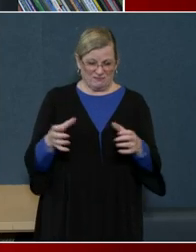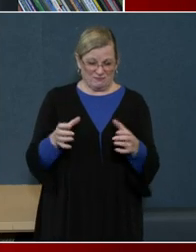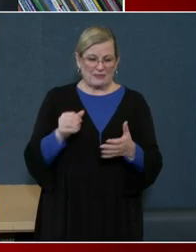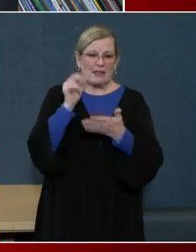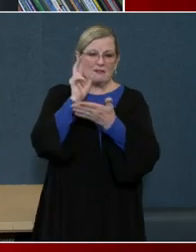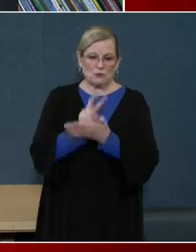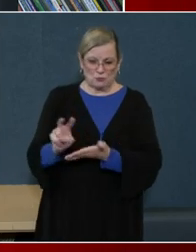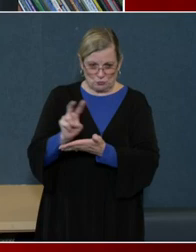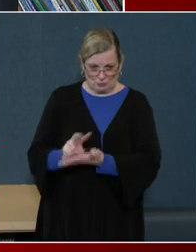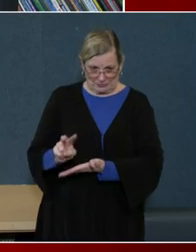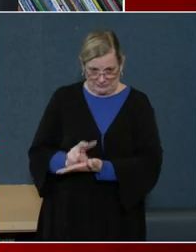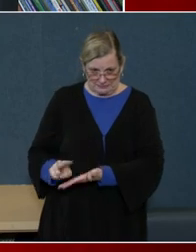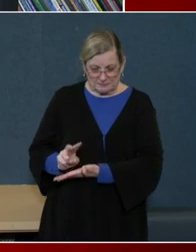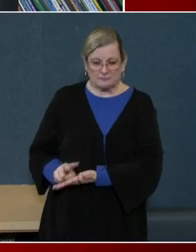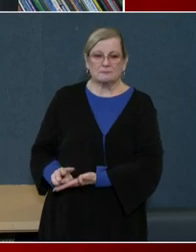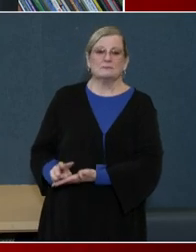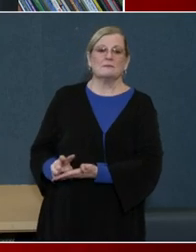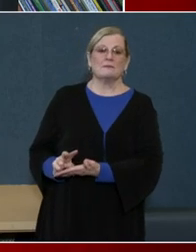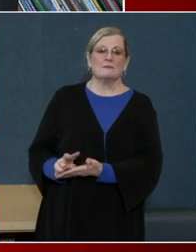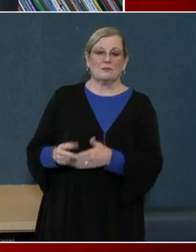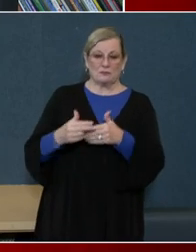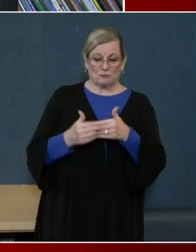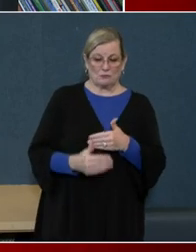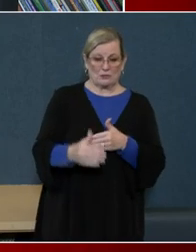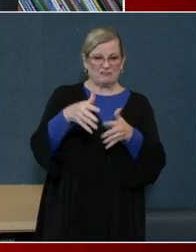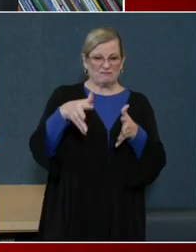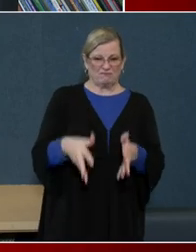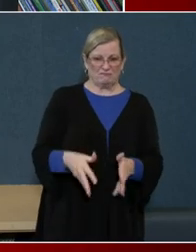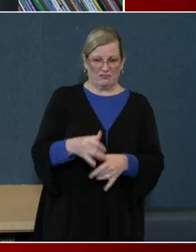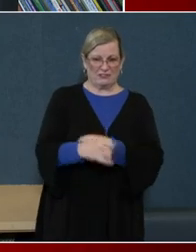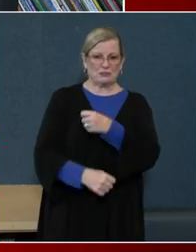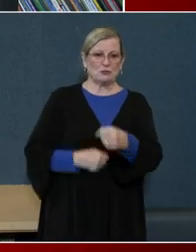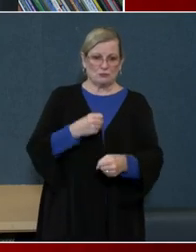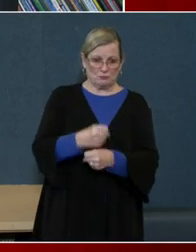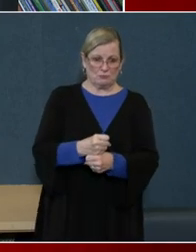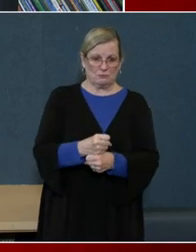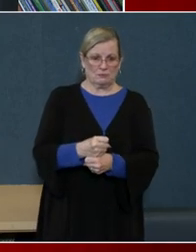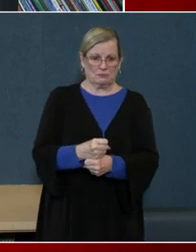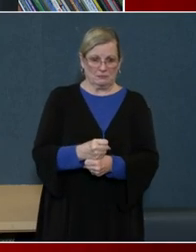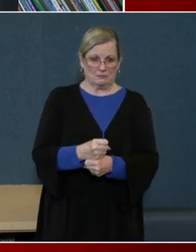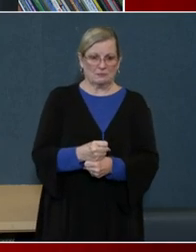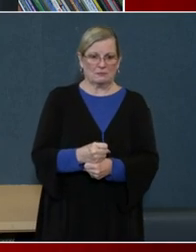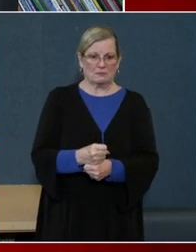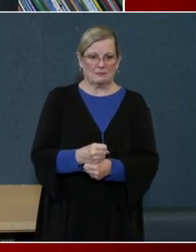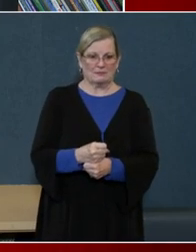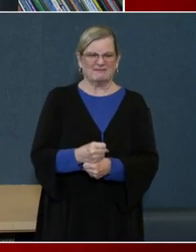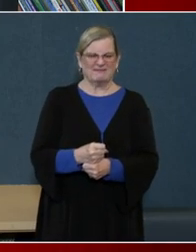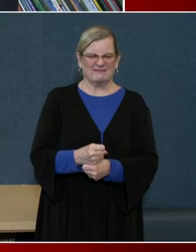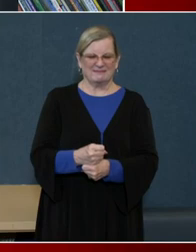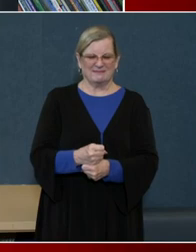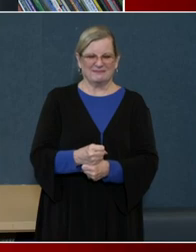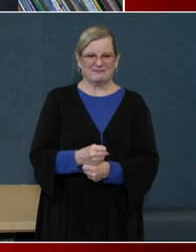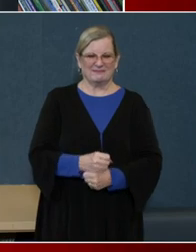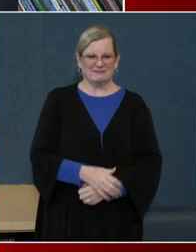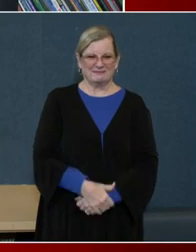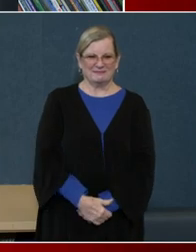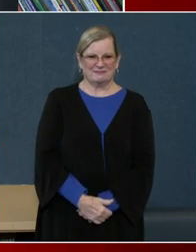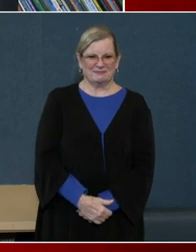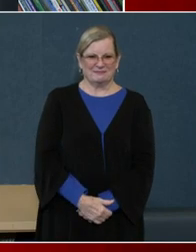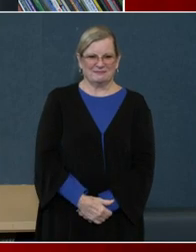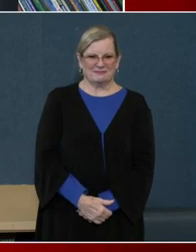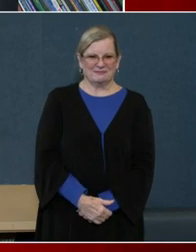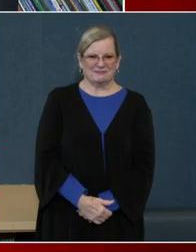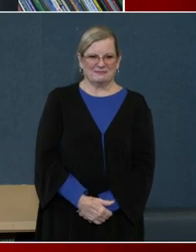this is the end of the council period, I can't say that there's a lot of business. There's not as much as there was on the September